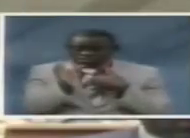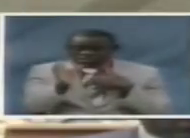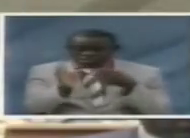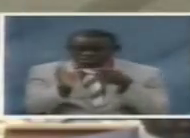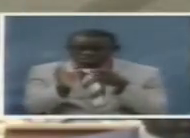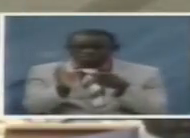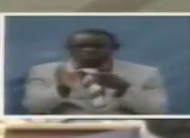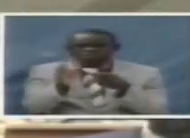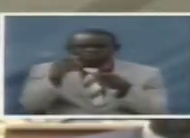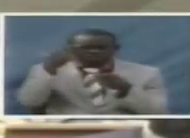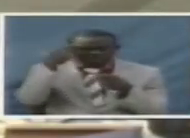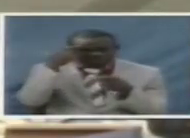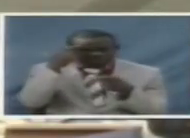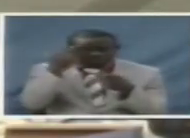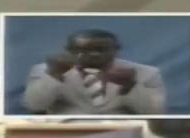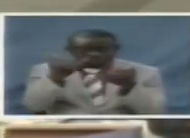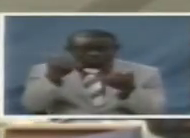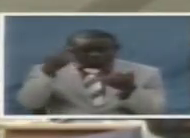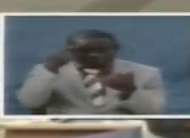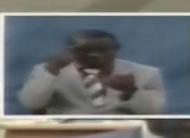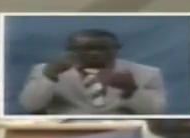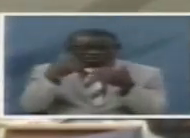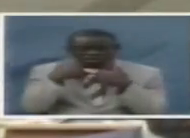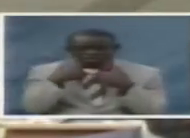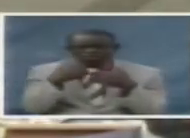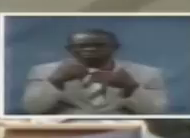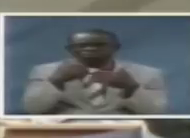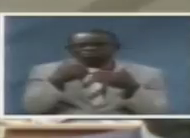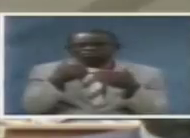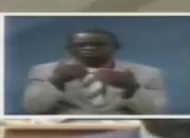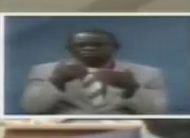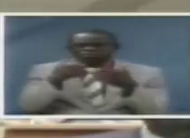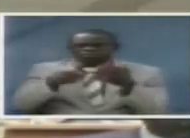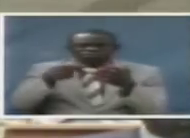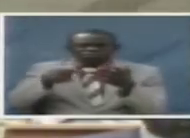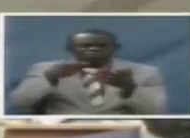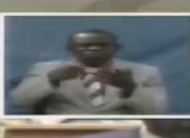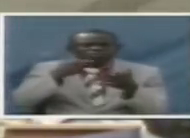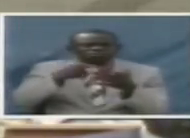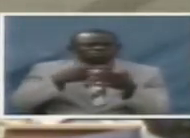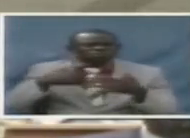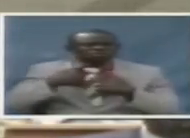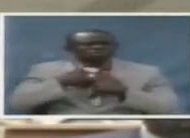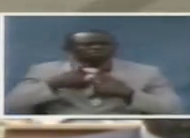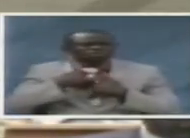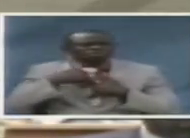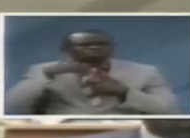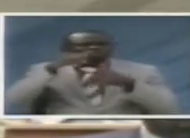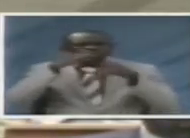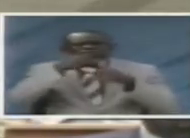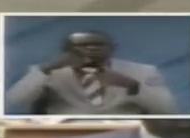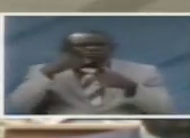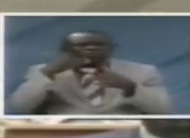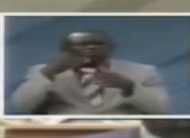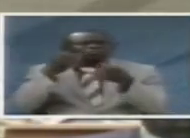also currently undertaking a comprehensive livestock and aquaculture census, which will be finalized